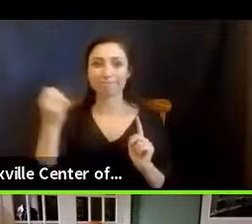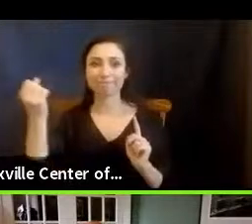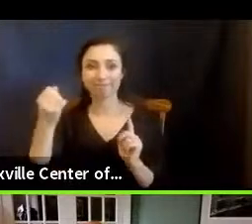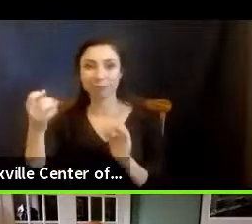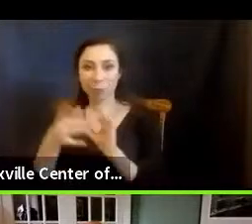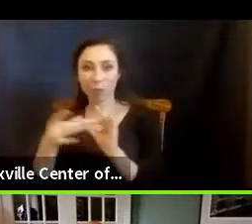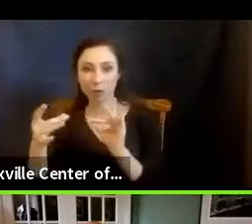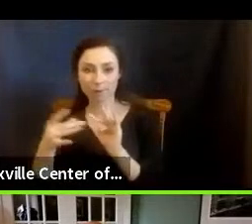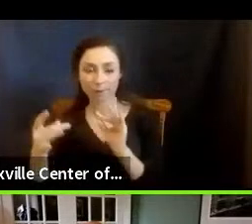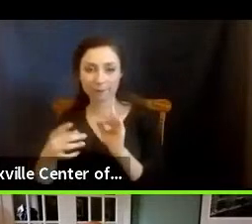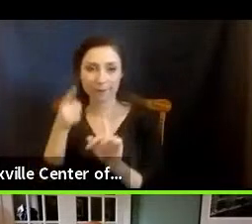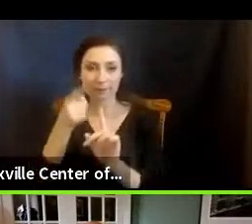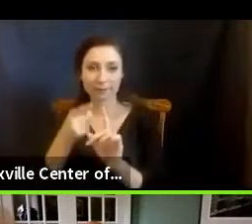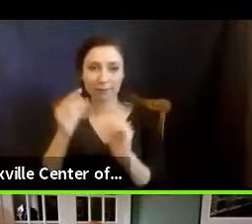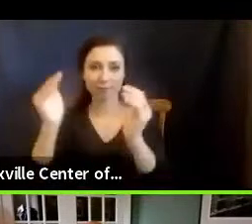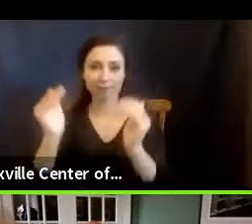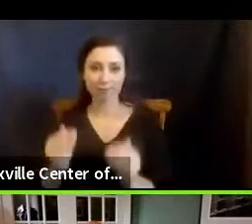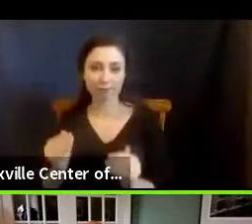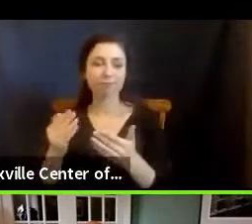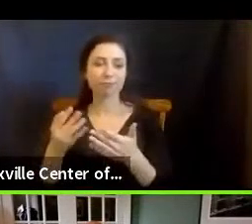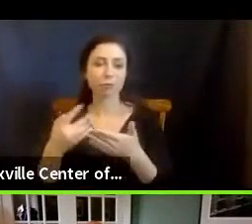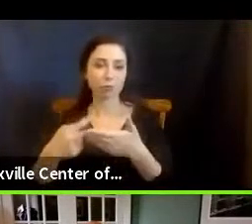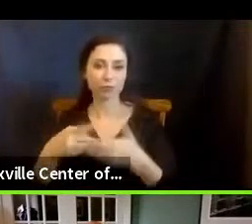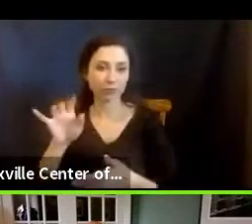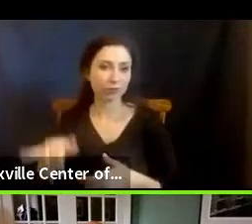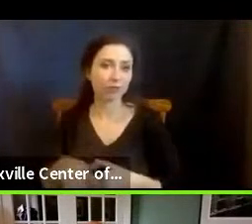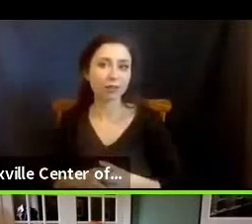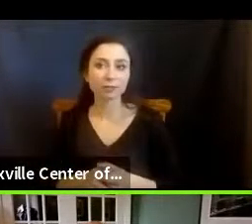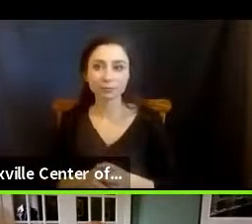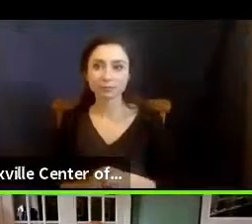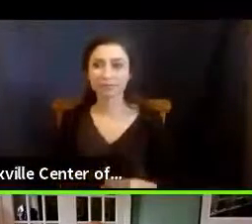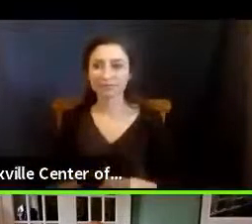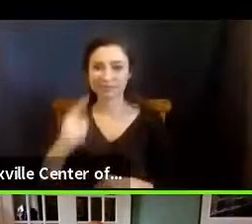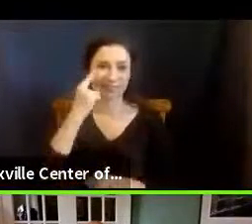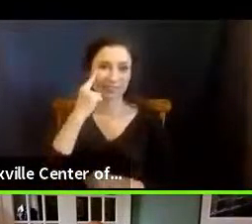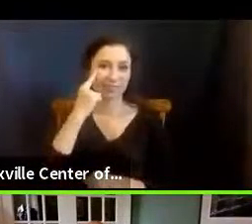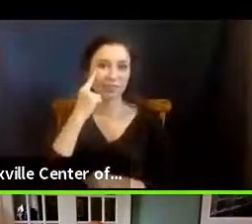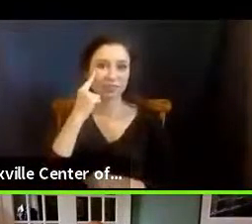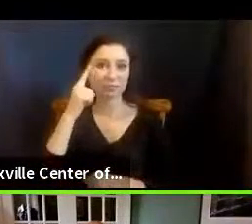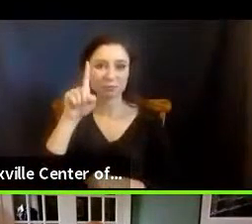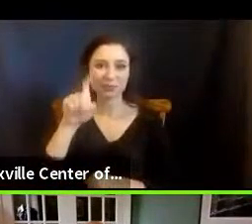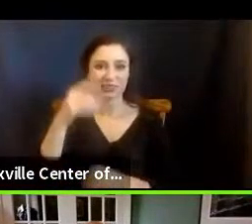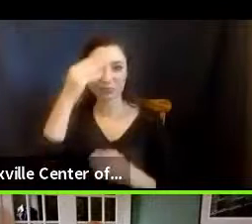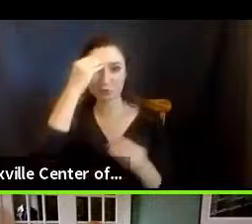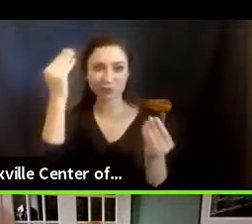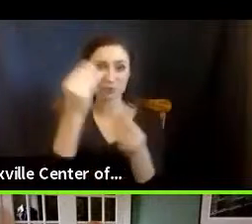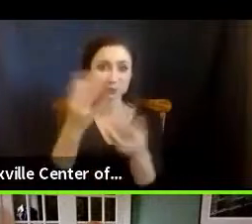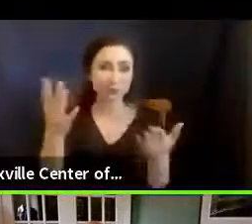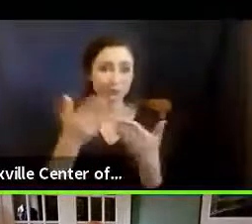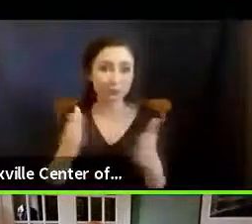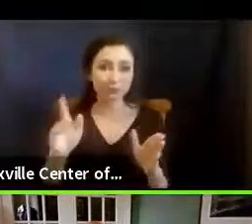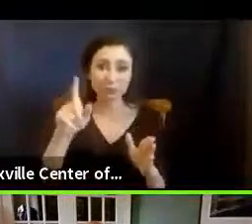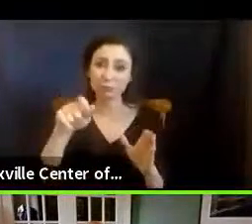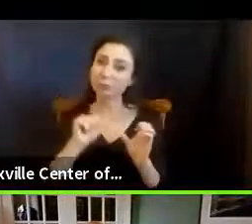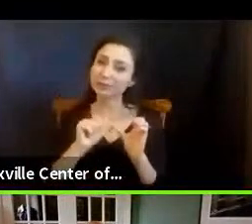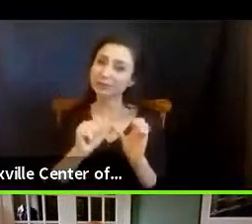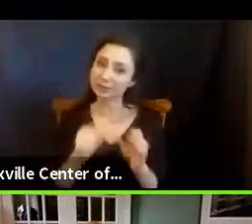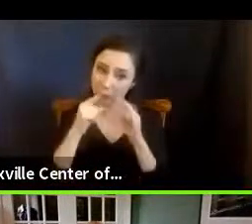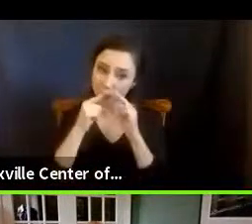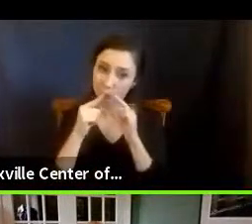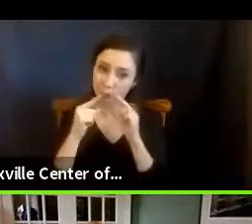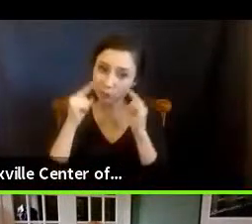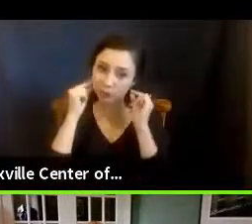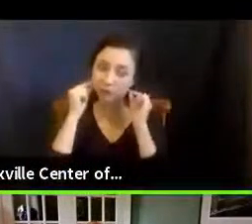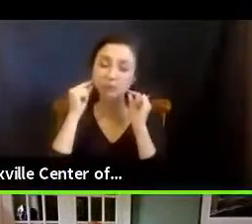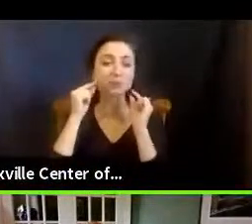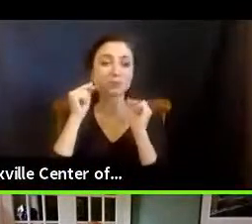to the next line item to talk about that. So I think we just need to let the public know we need to continue what we're doing, and please